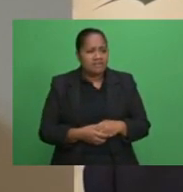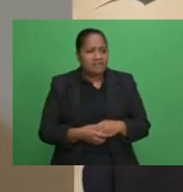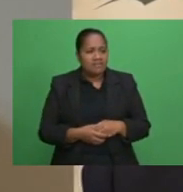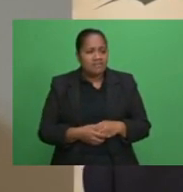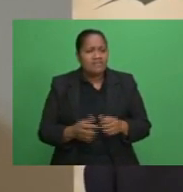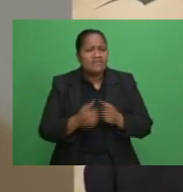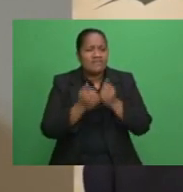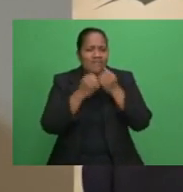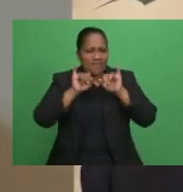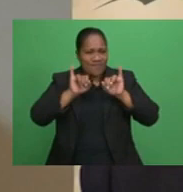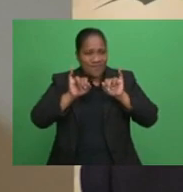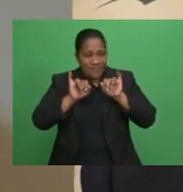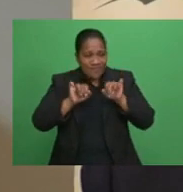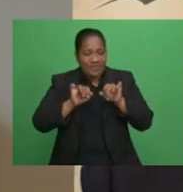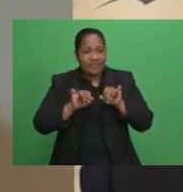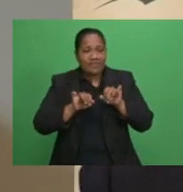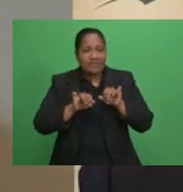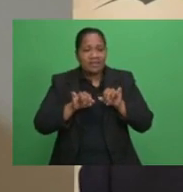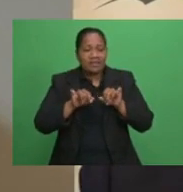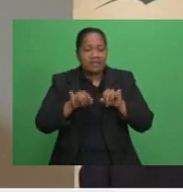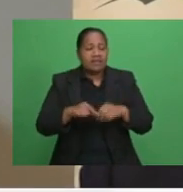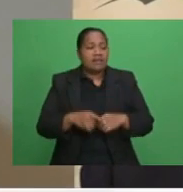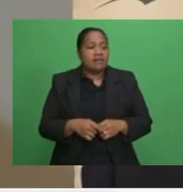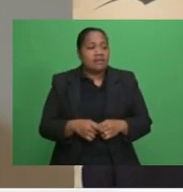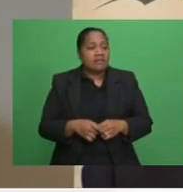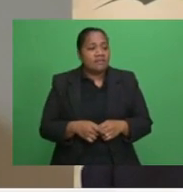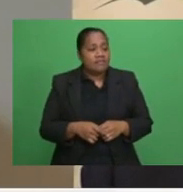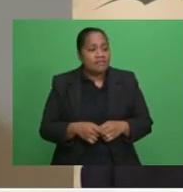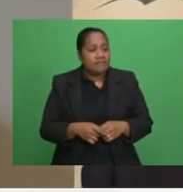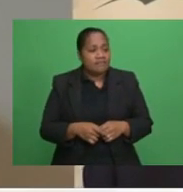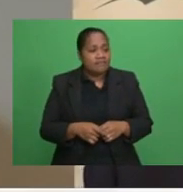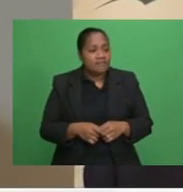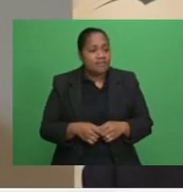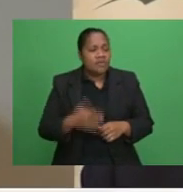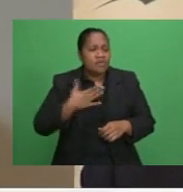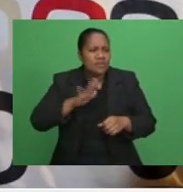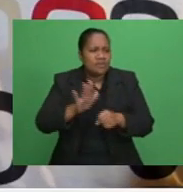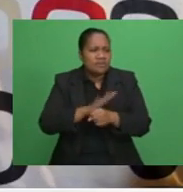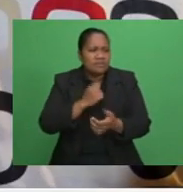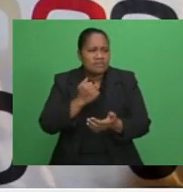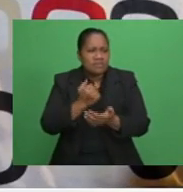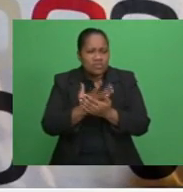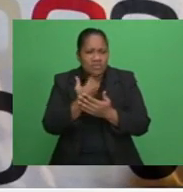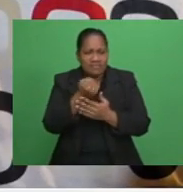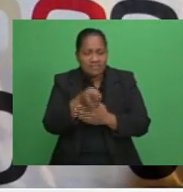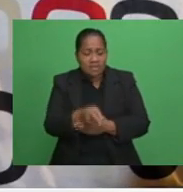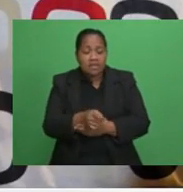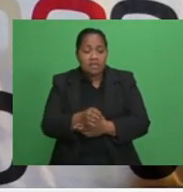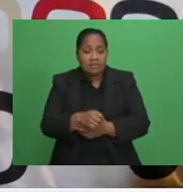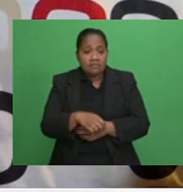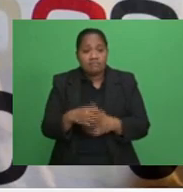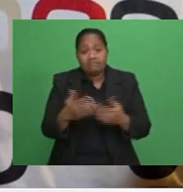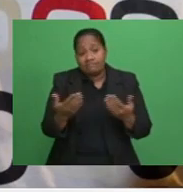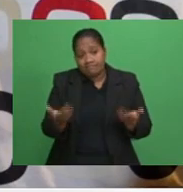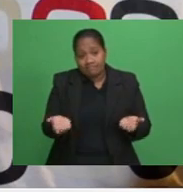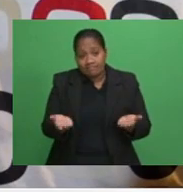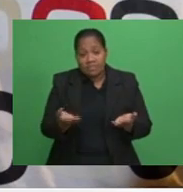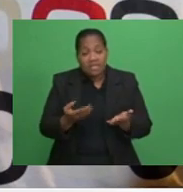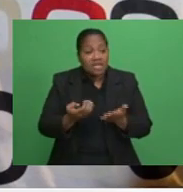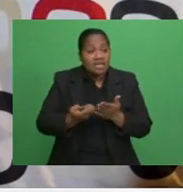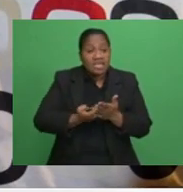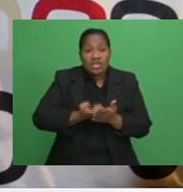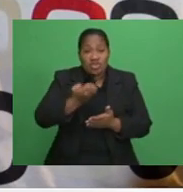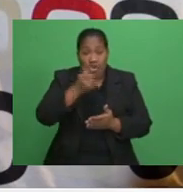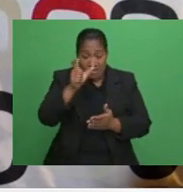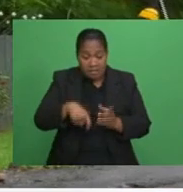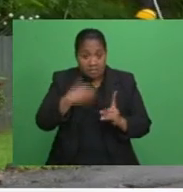issued the budget statement, then we'll be able to work out what to do with it to make sure the public is safe. Although economist Dr. Rohit